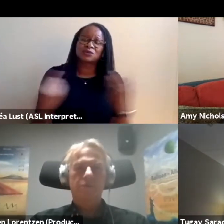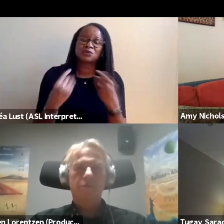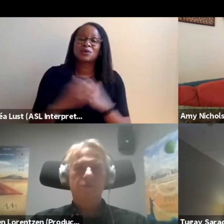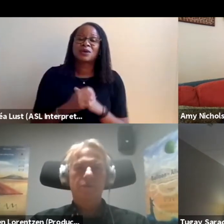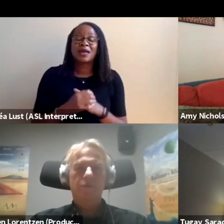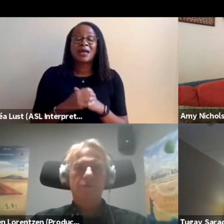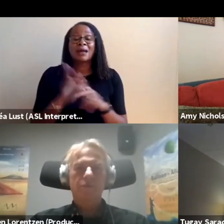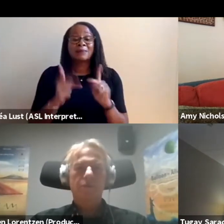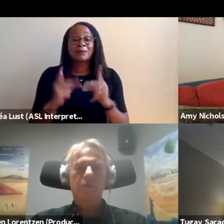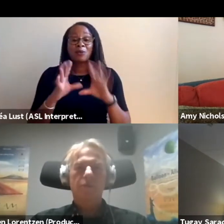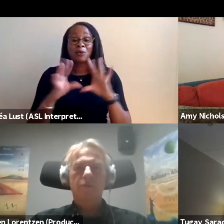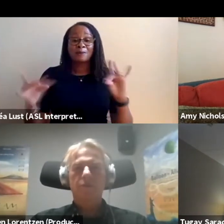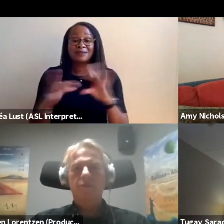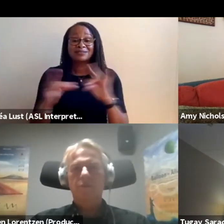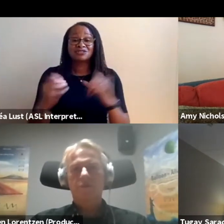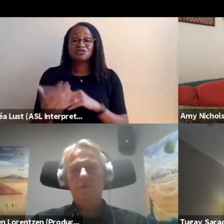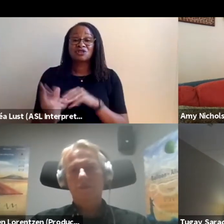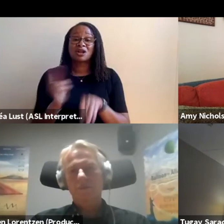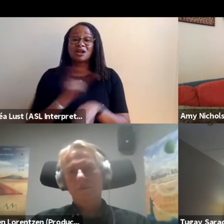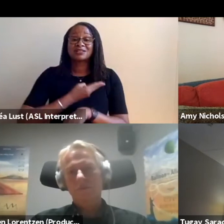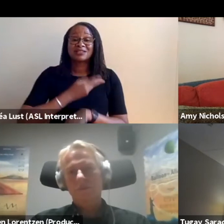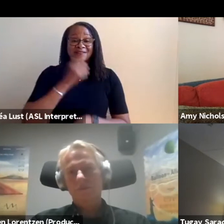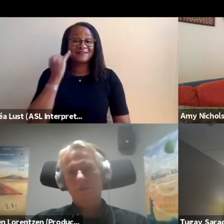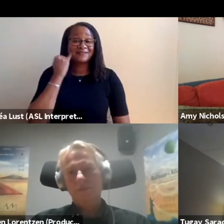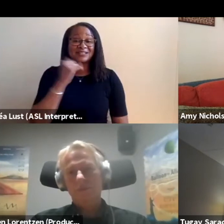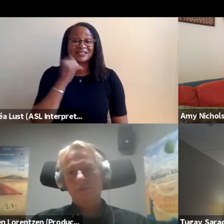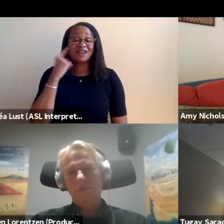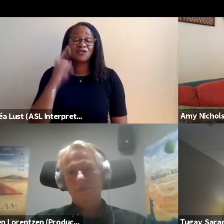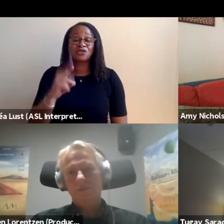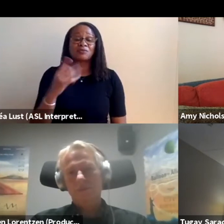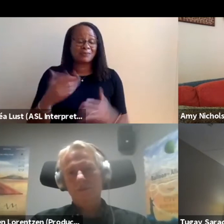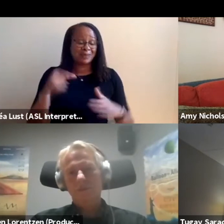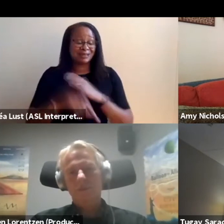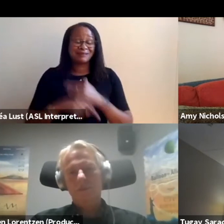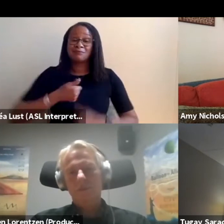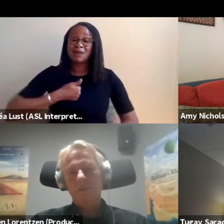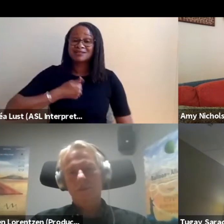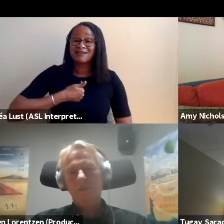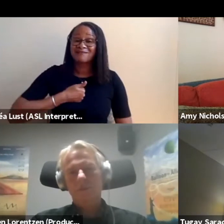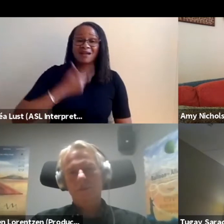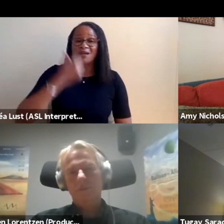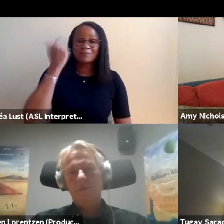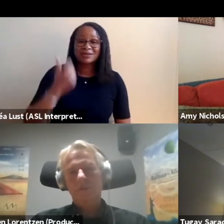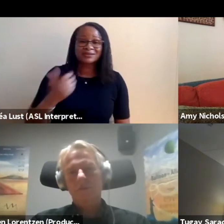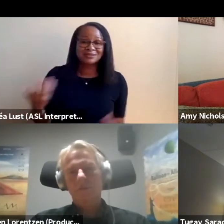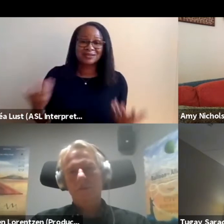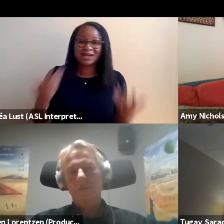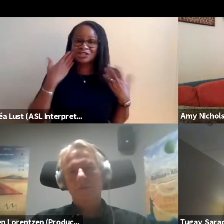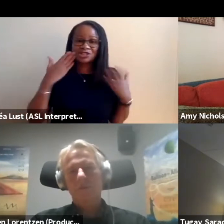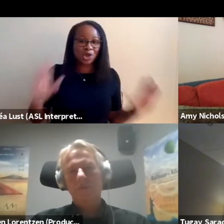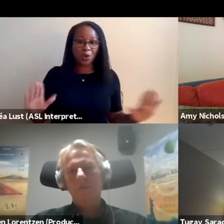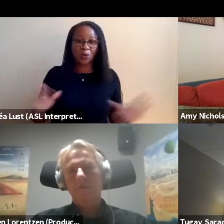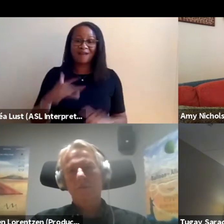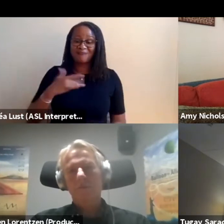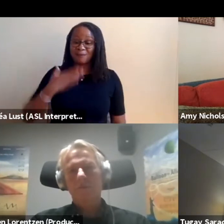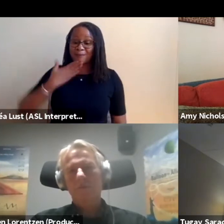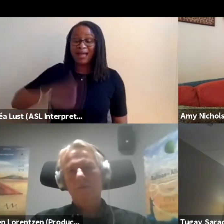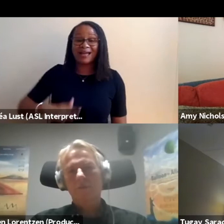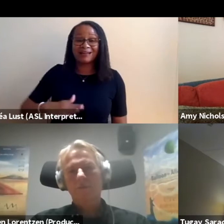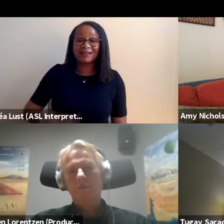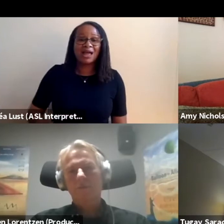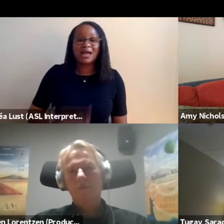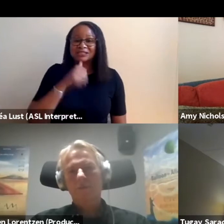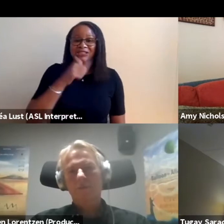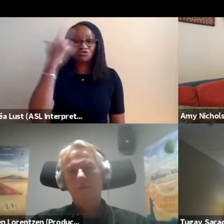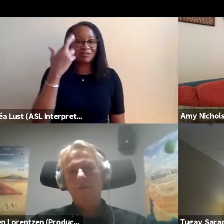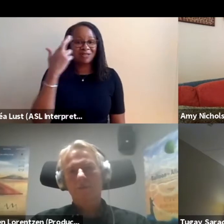us saying, if it wasn't for you guys, I would have killed myself because I wouldn't have, you know, I would have felt bad. You know, there's nothing I can